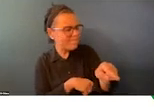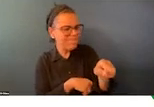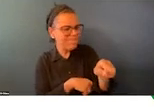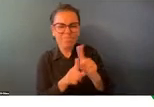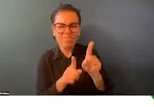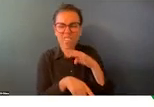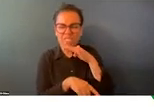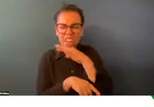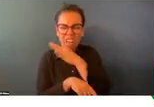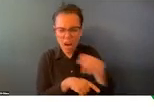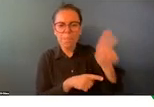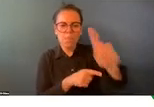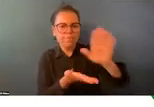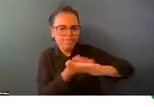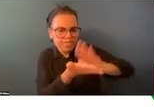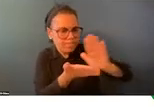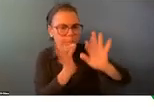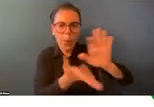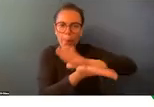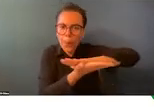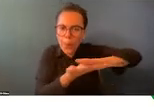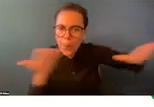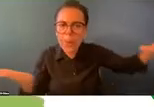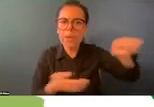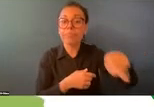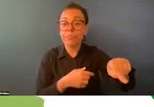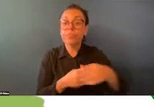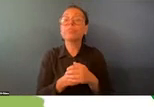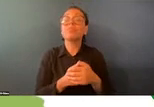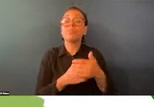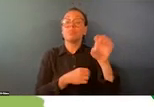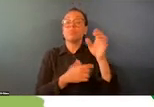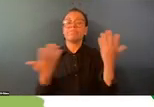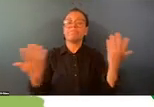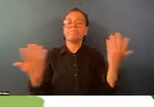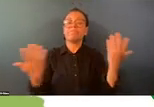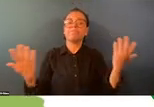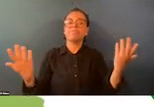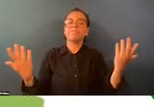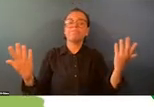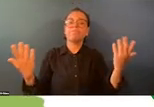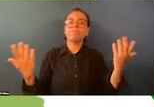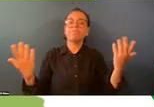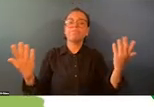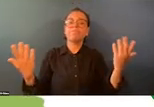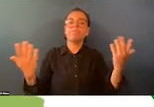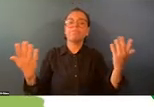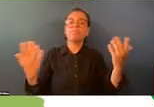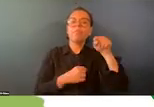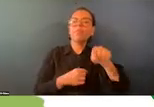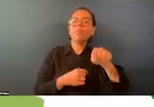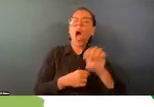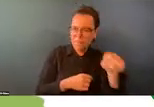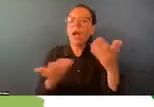sanitation facility. Next slide, please. Equidev is helping hospitals to improve wastewater